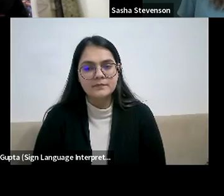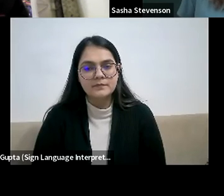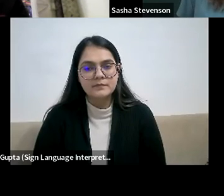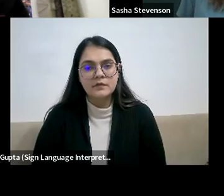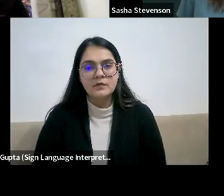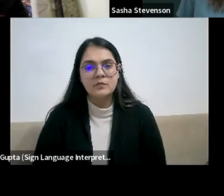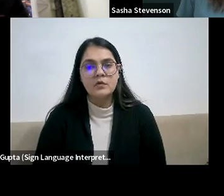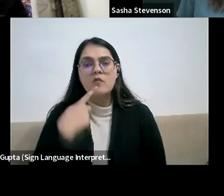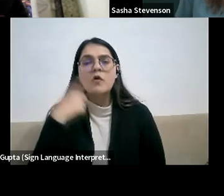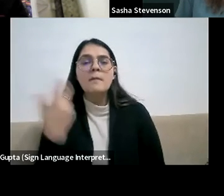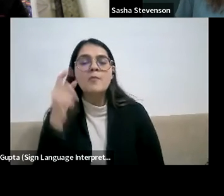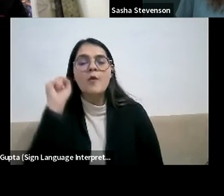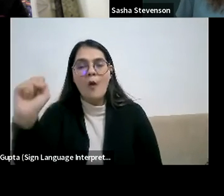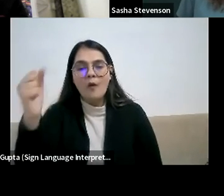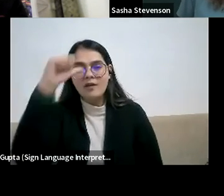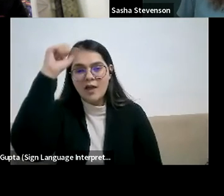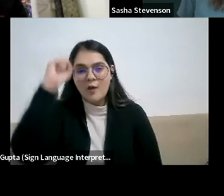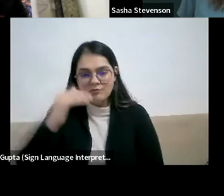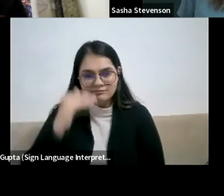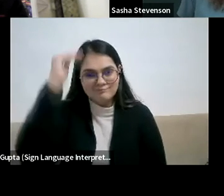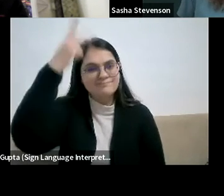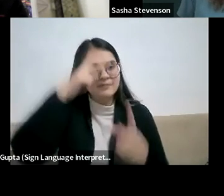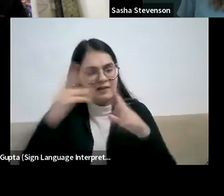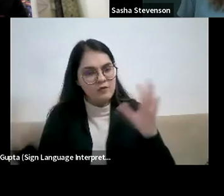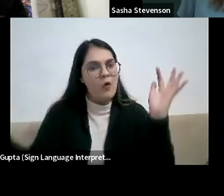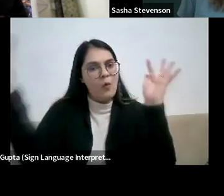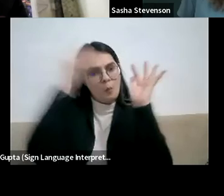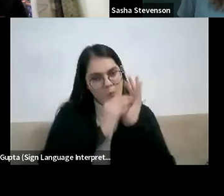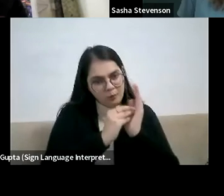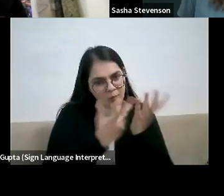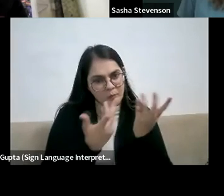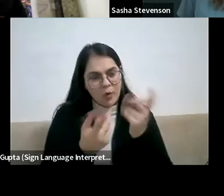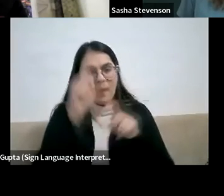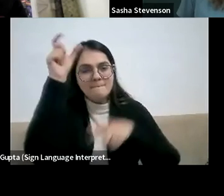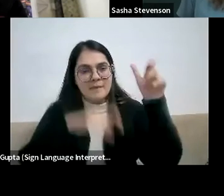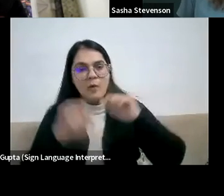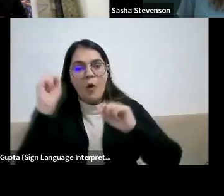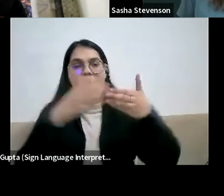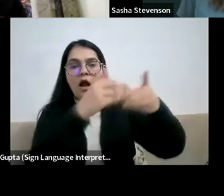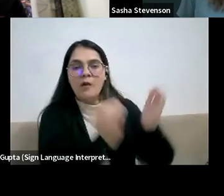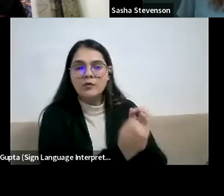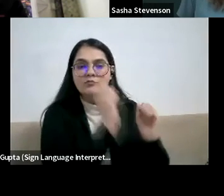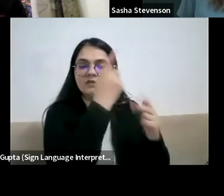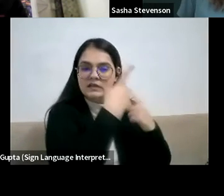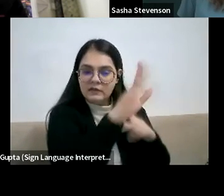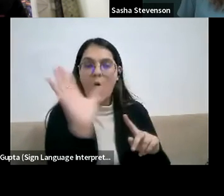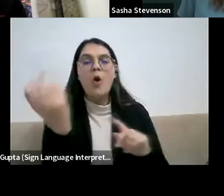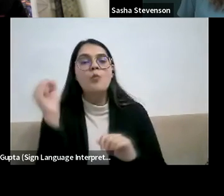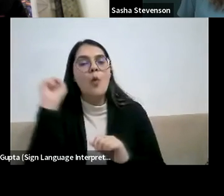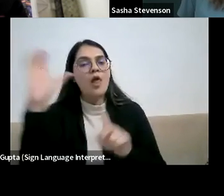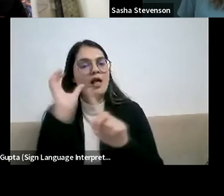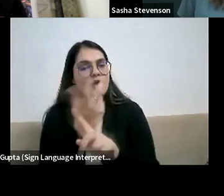aggregation of different castes coming together, or aggregation of people belonging to different cultures,